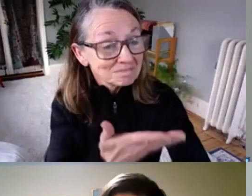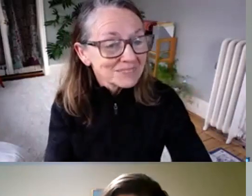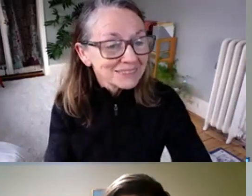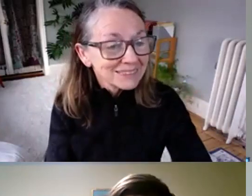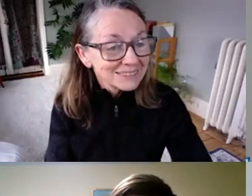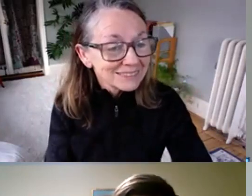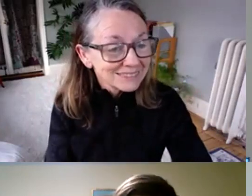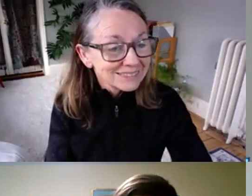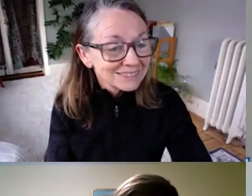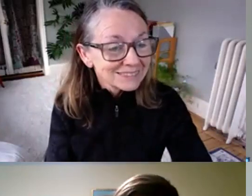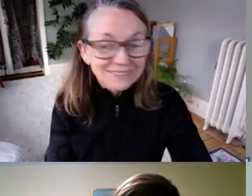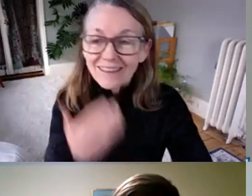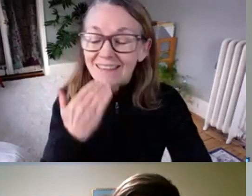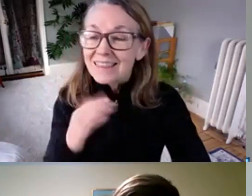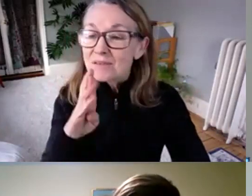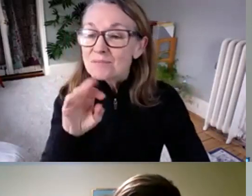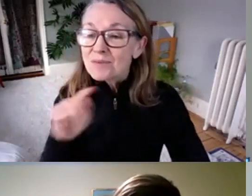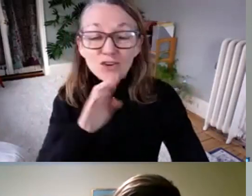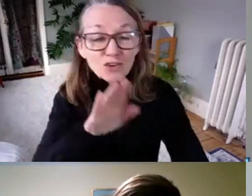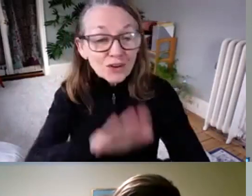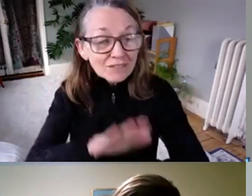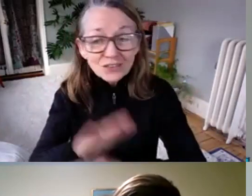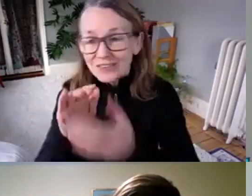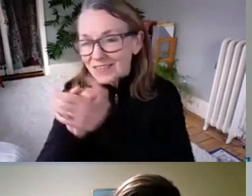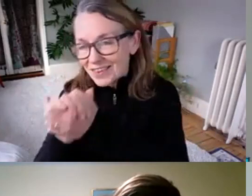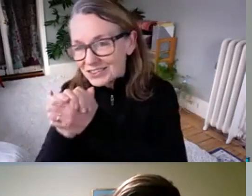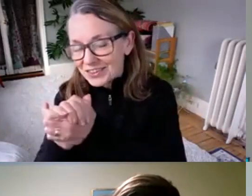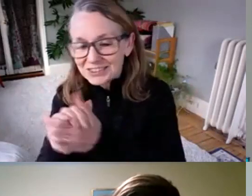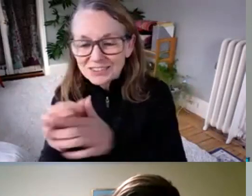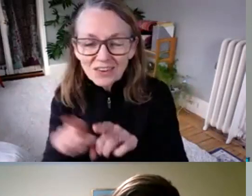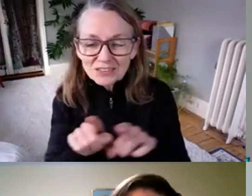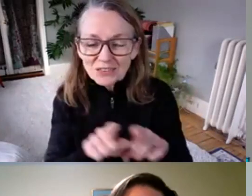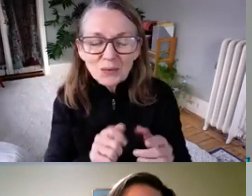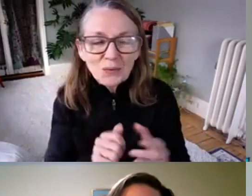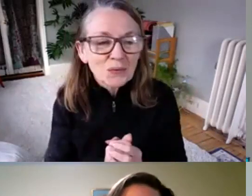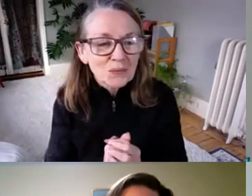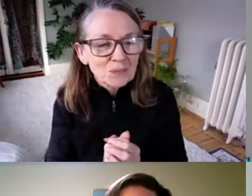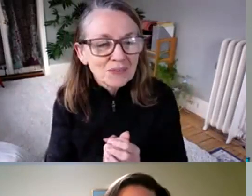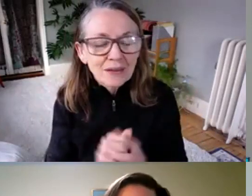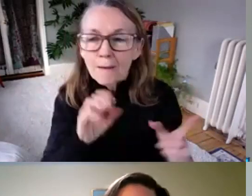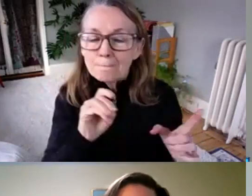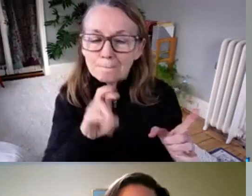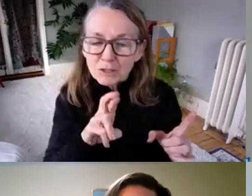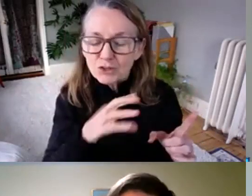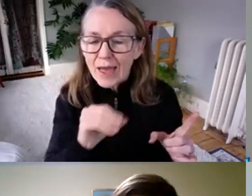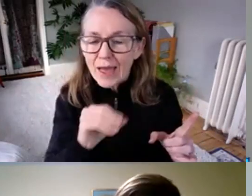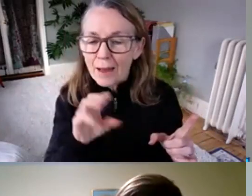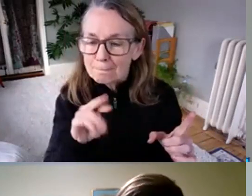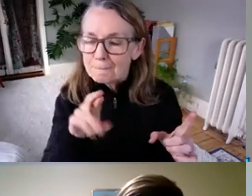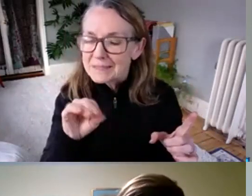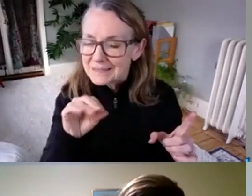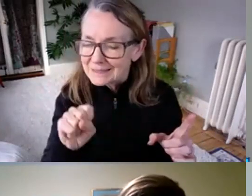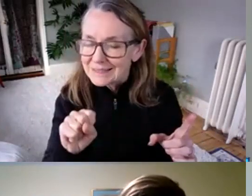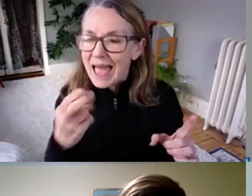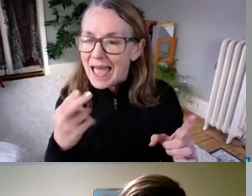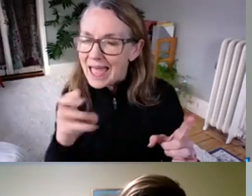Hi. Thanks, Brett. Good afternoon. Congratulations also to Mr. and Mrs. Hayes.